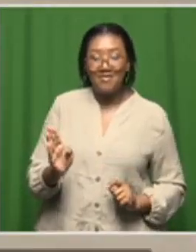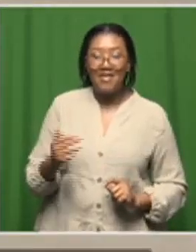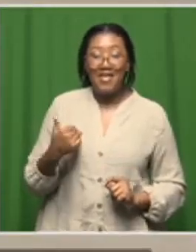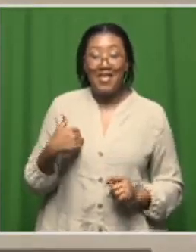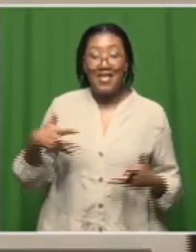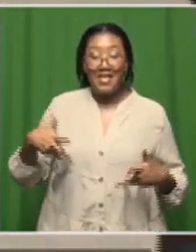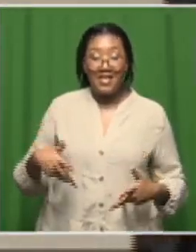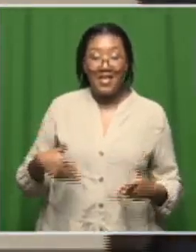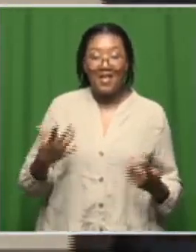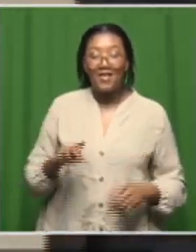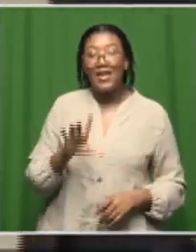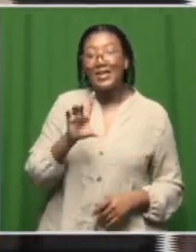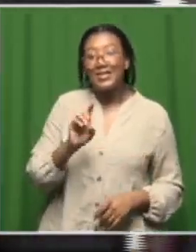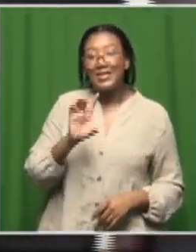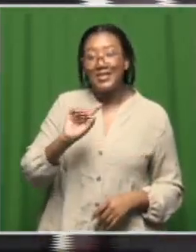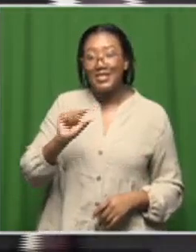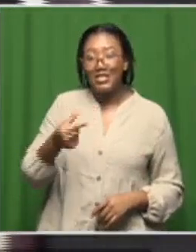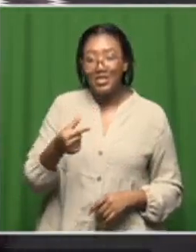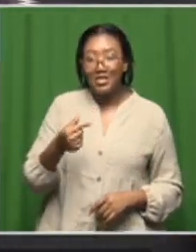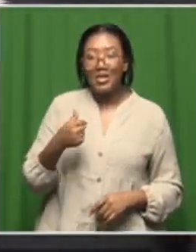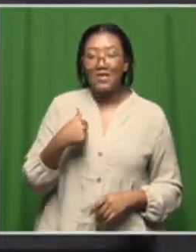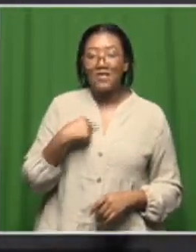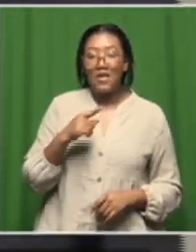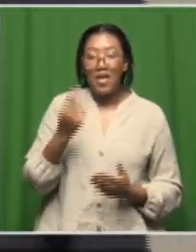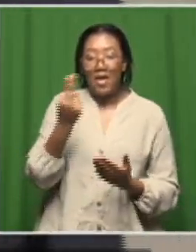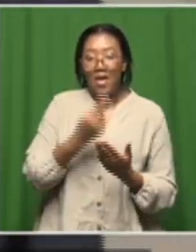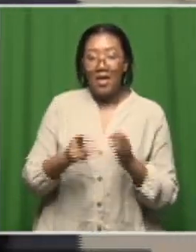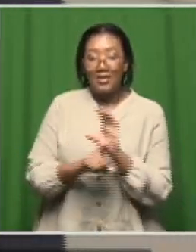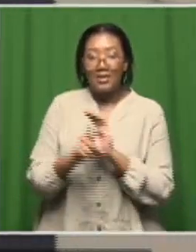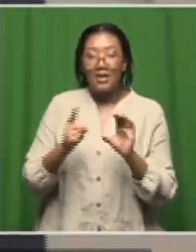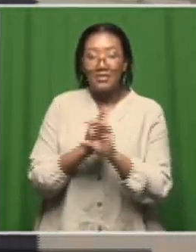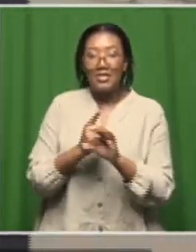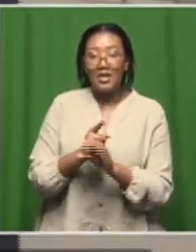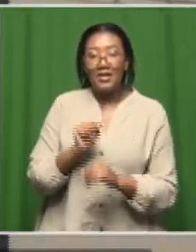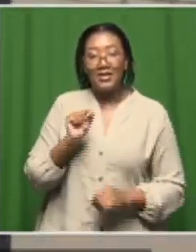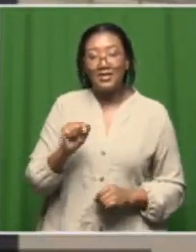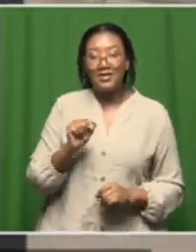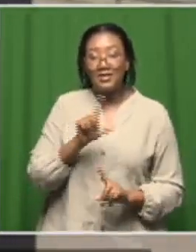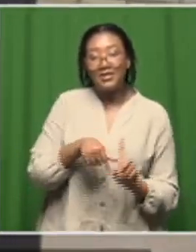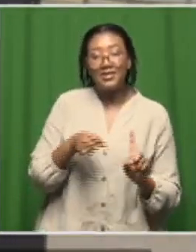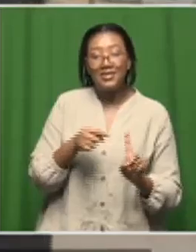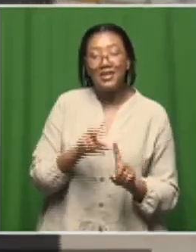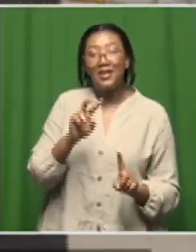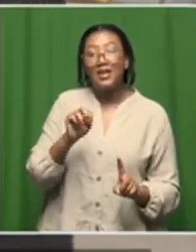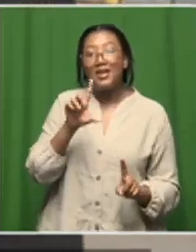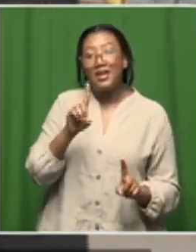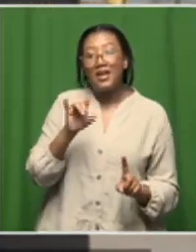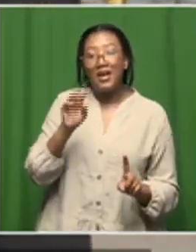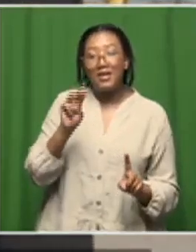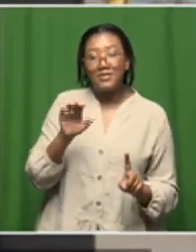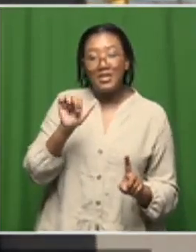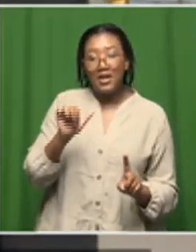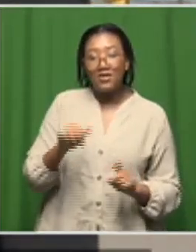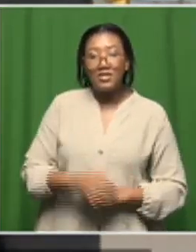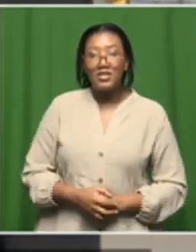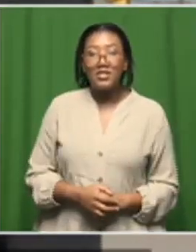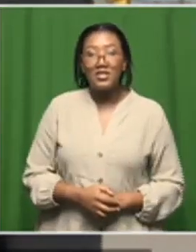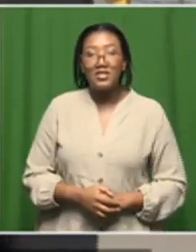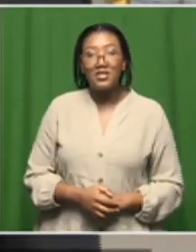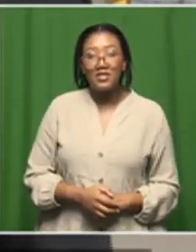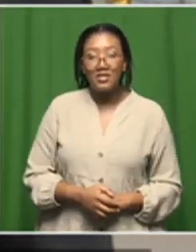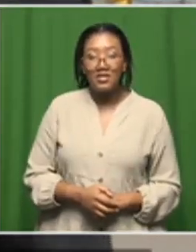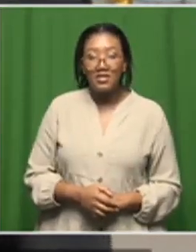by the DDG for Arts and Culture, Themba Ndima. Welcome to the SABC. Thank you very much to you,